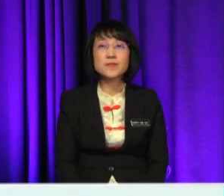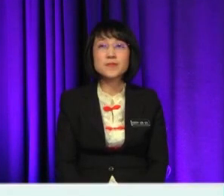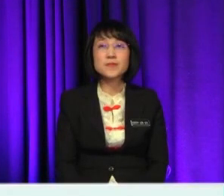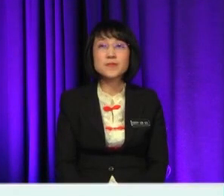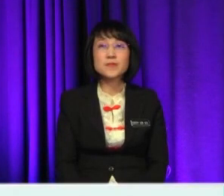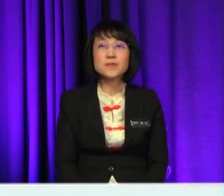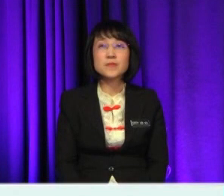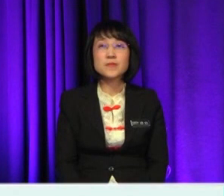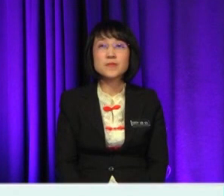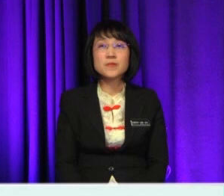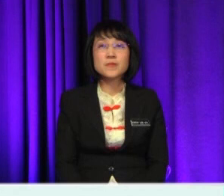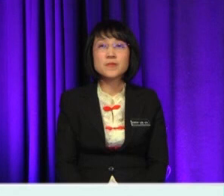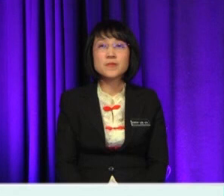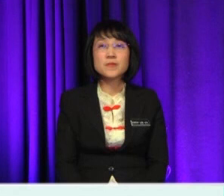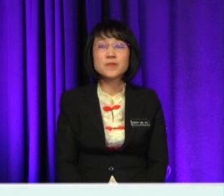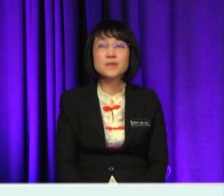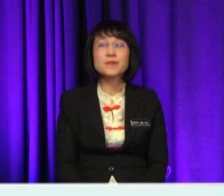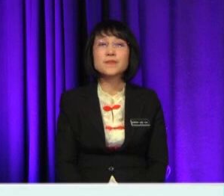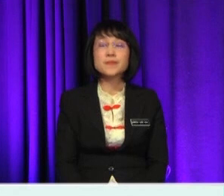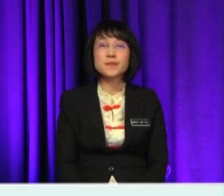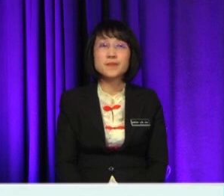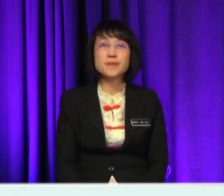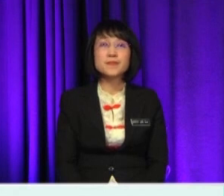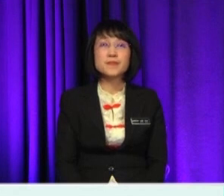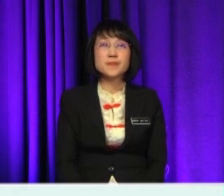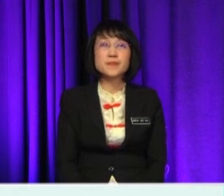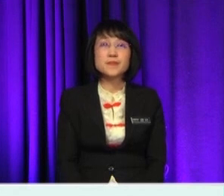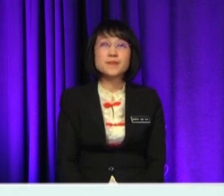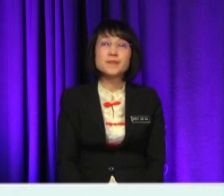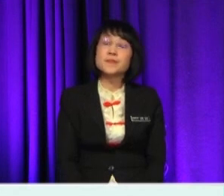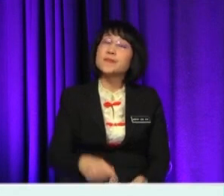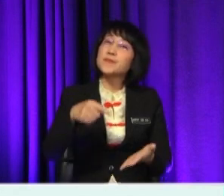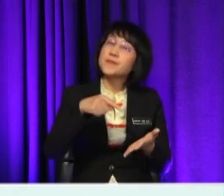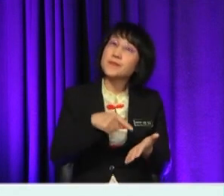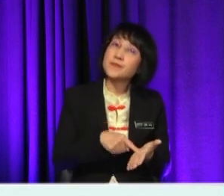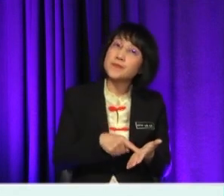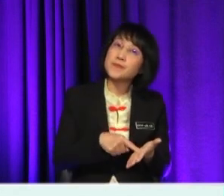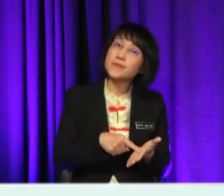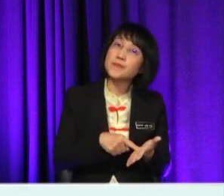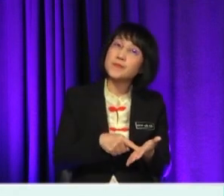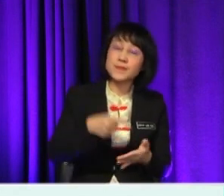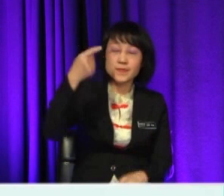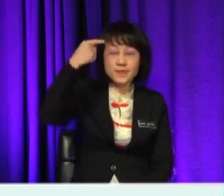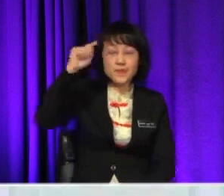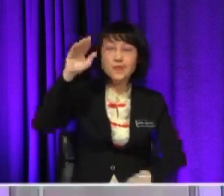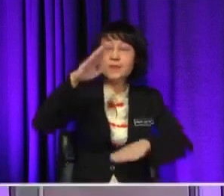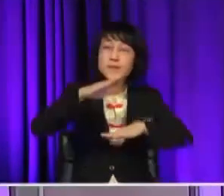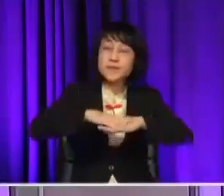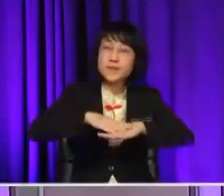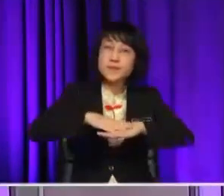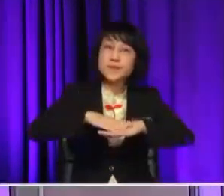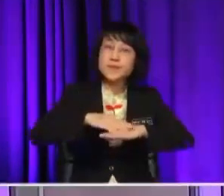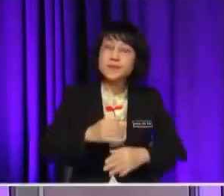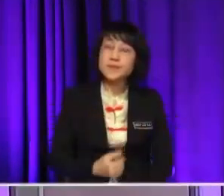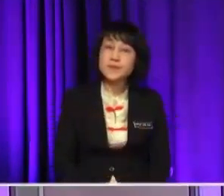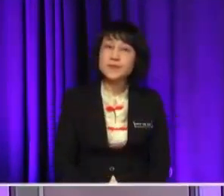use that and he tosses about. Okay. There So we go. this Yes. was for touch.